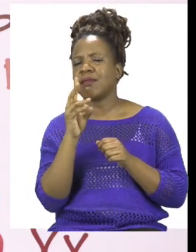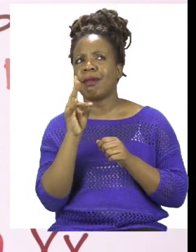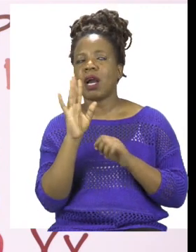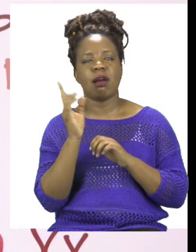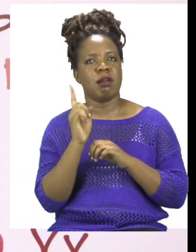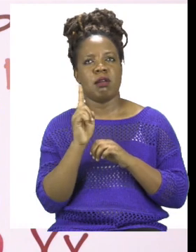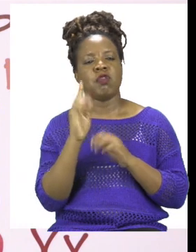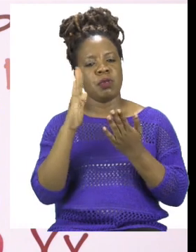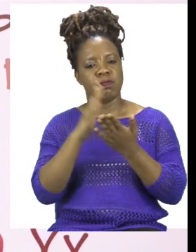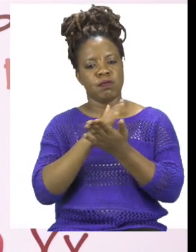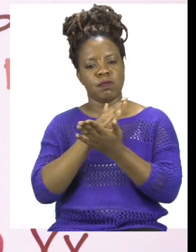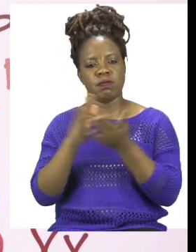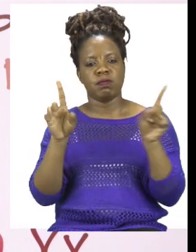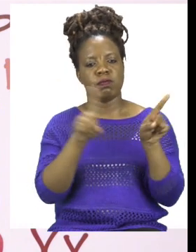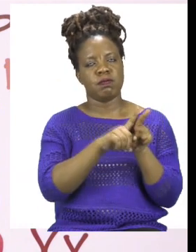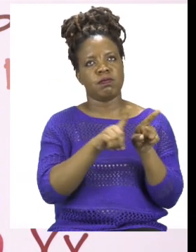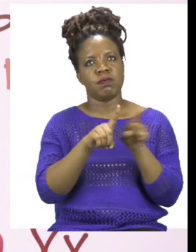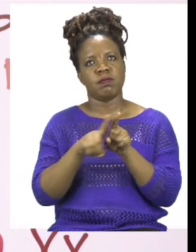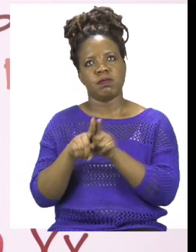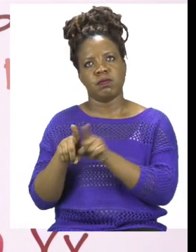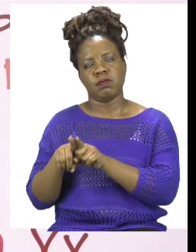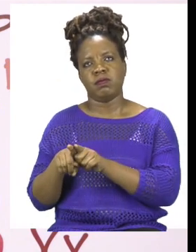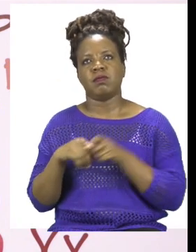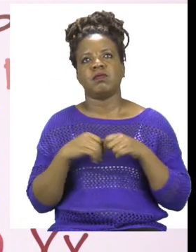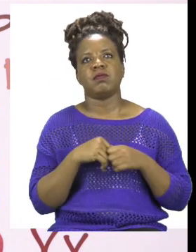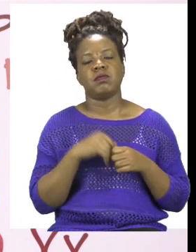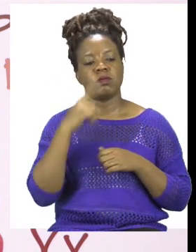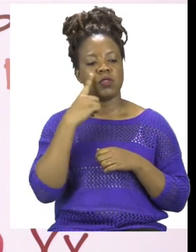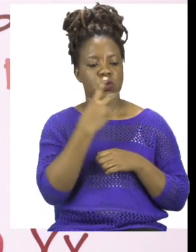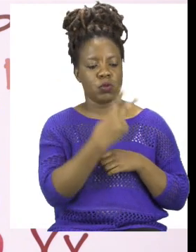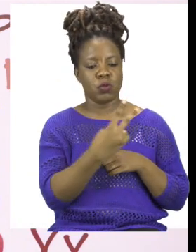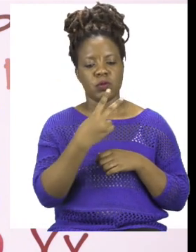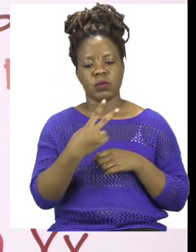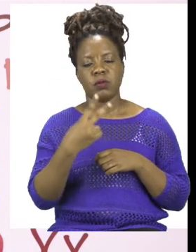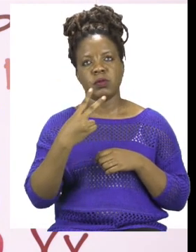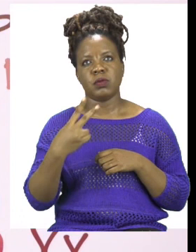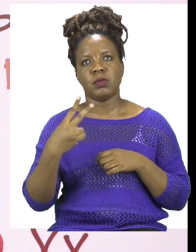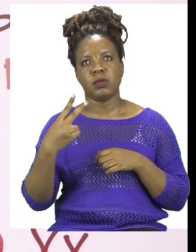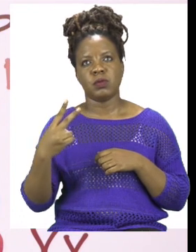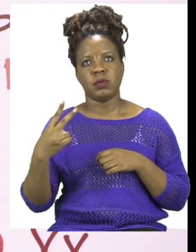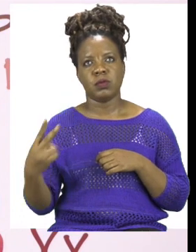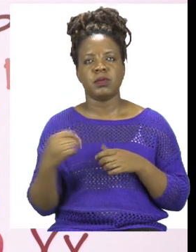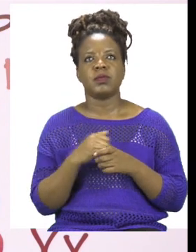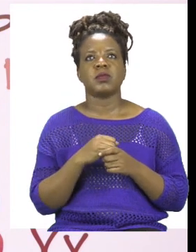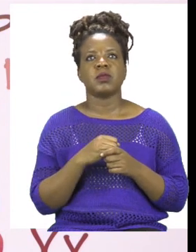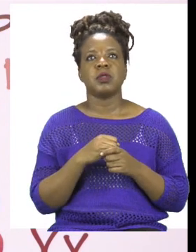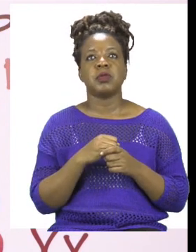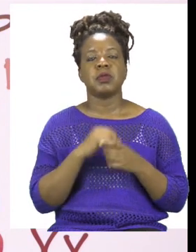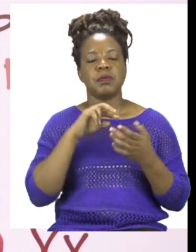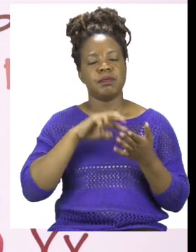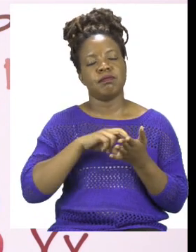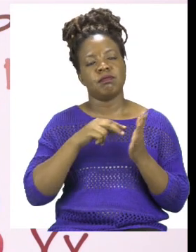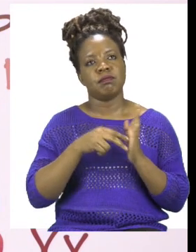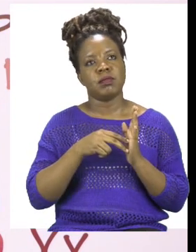equally. So because two is the number that we can see coming for all of the sets, it is safe for